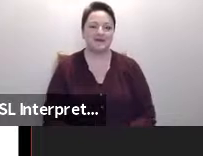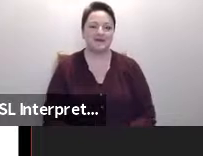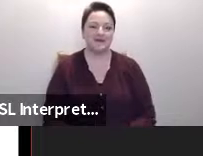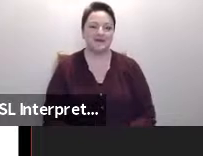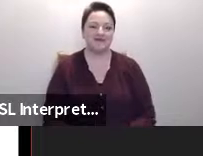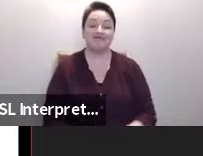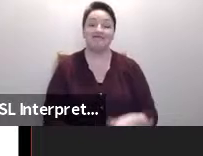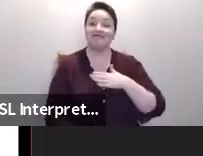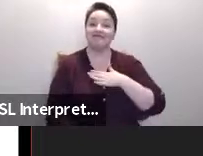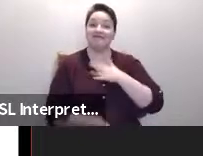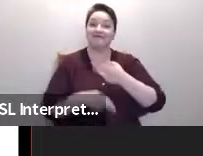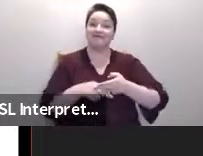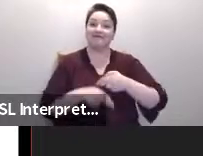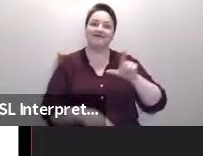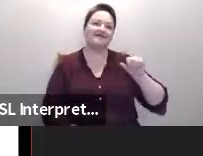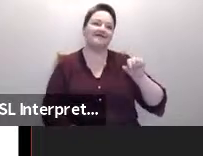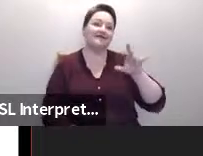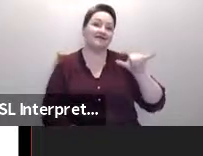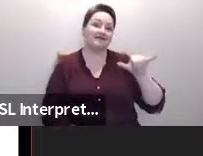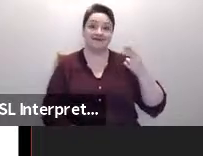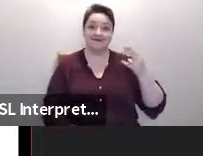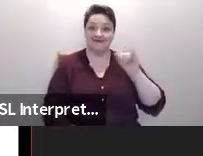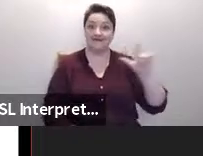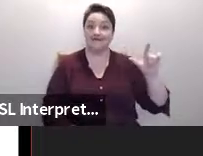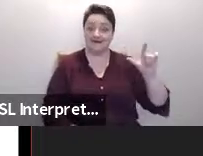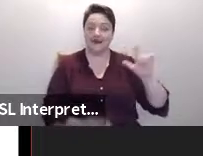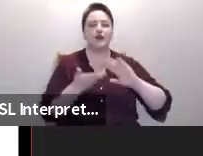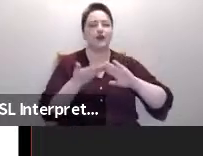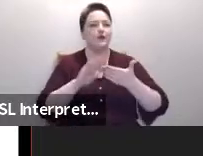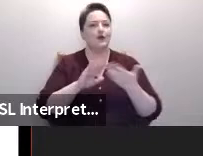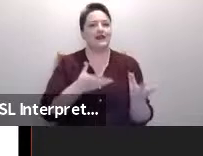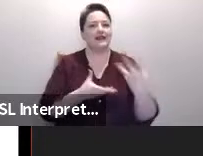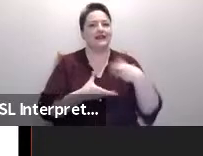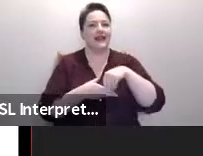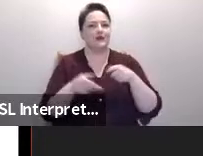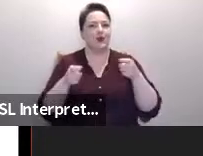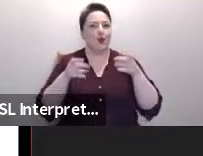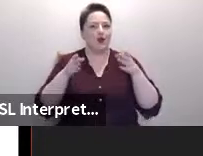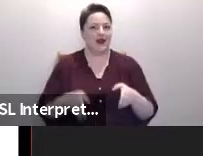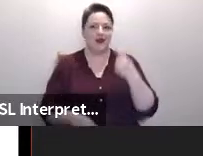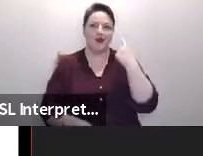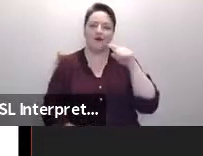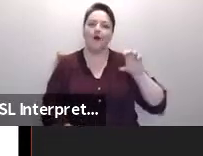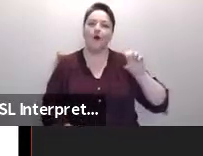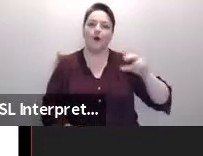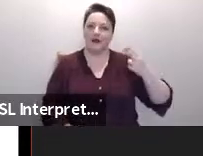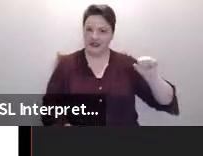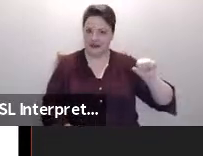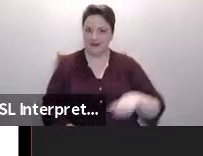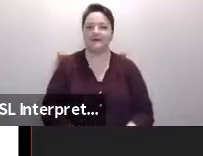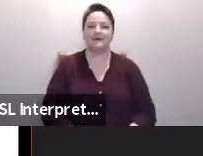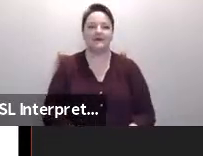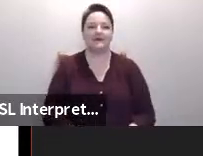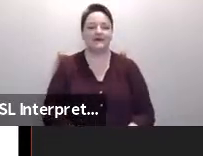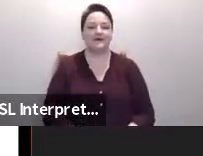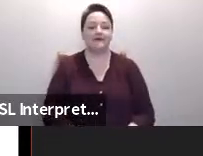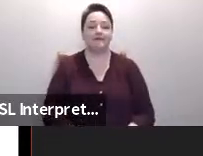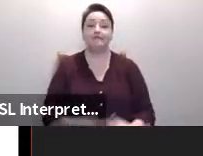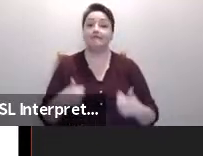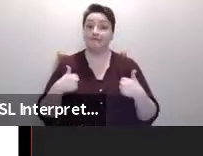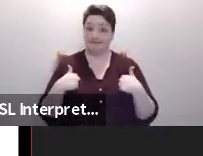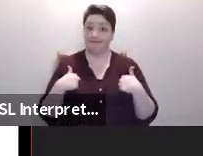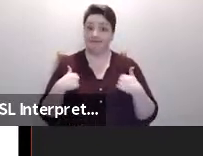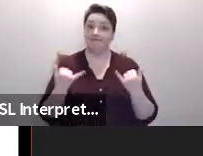My name is Larry Hill. I'm a community engagement coordinator for the Oregon Health Authority. I will be